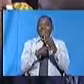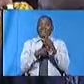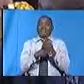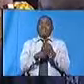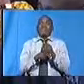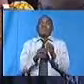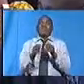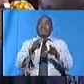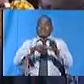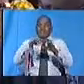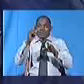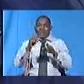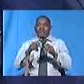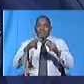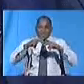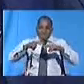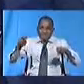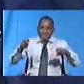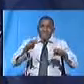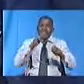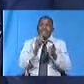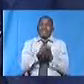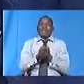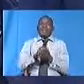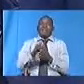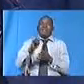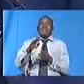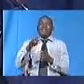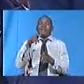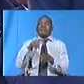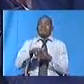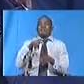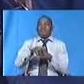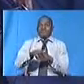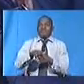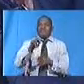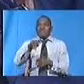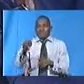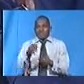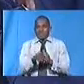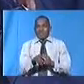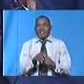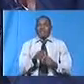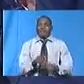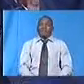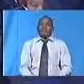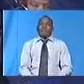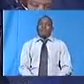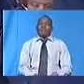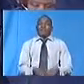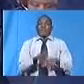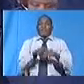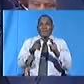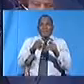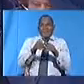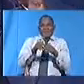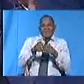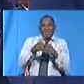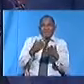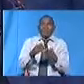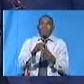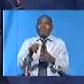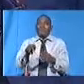about irregularities which they claim have been occasioned during the election. Now, how did they do that?